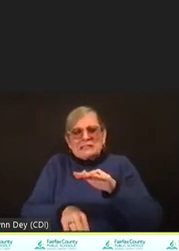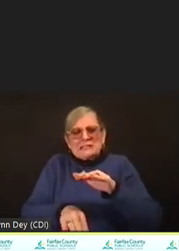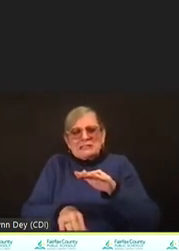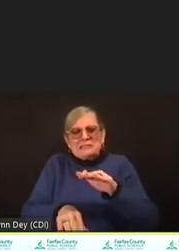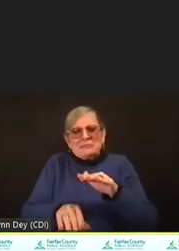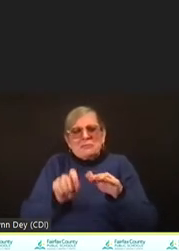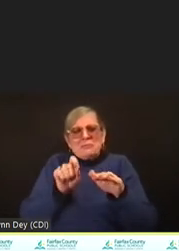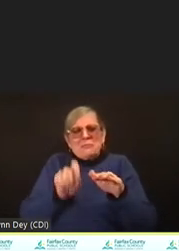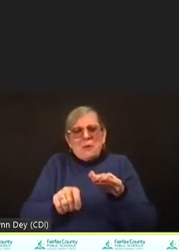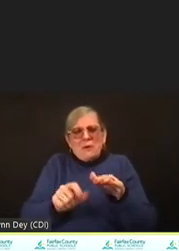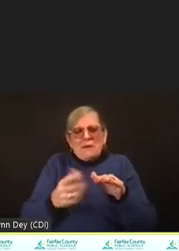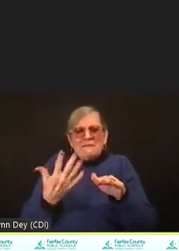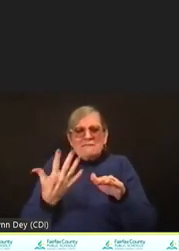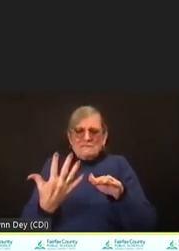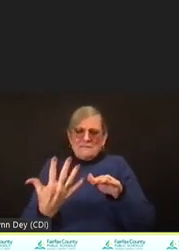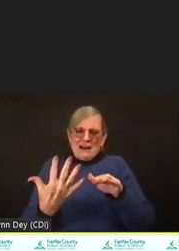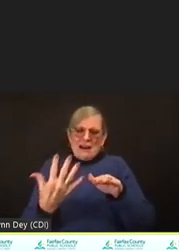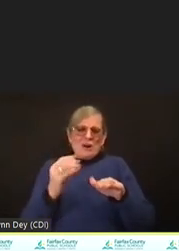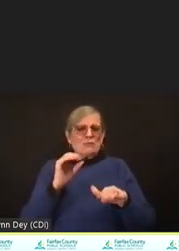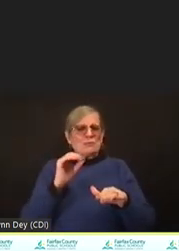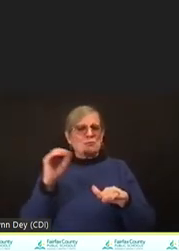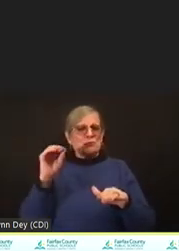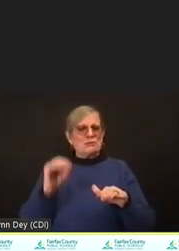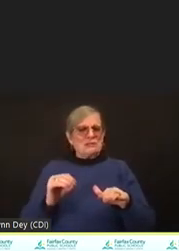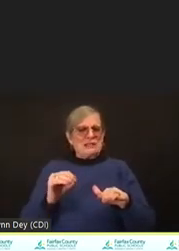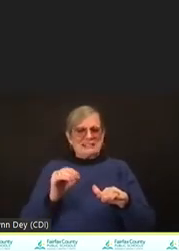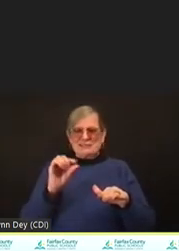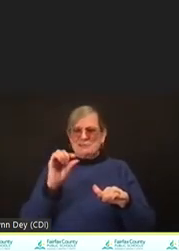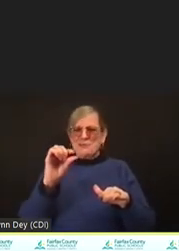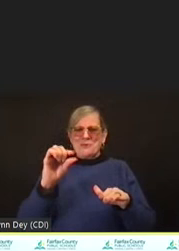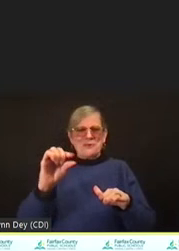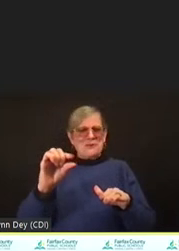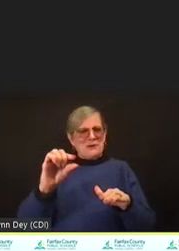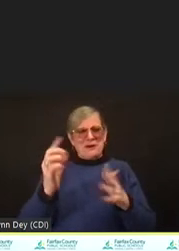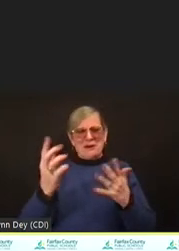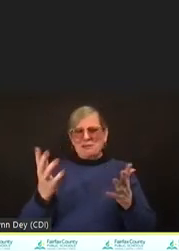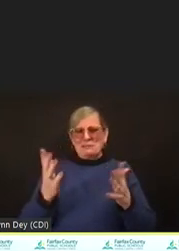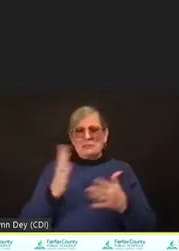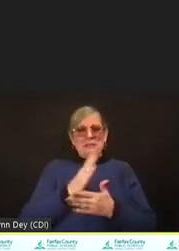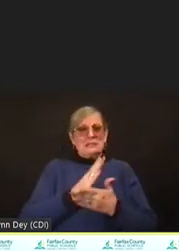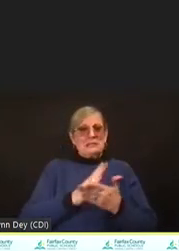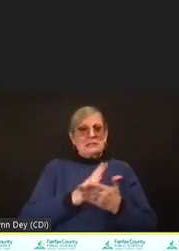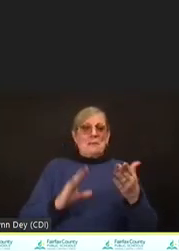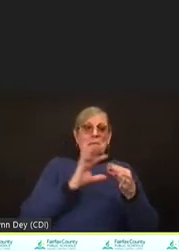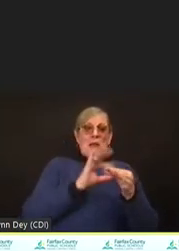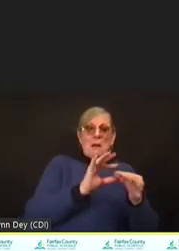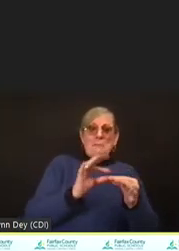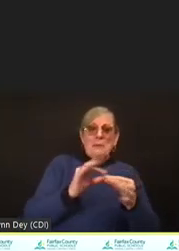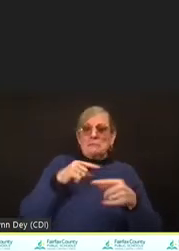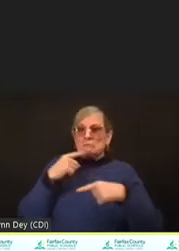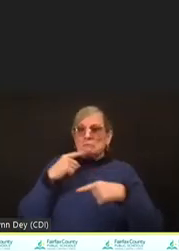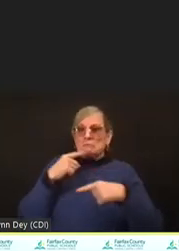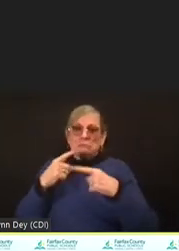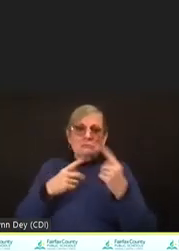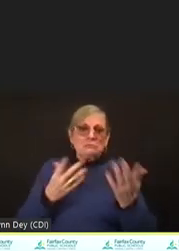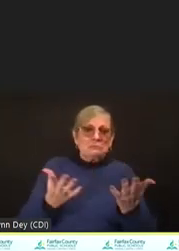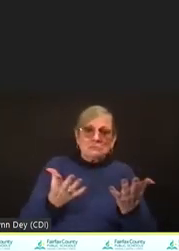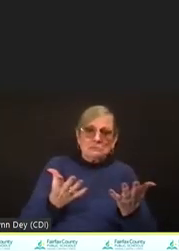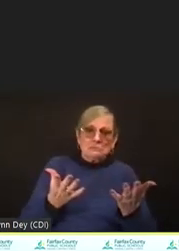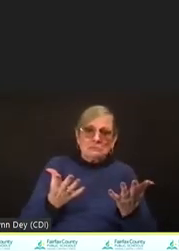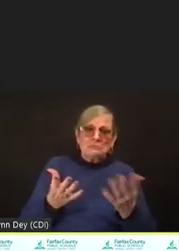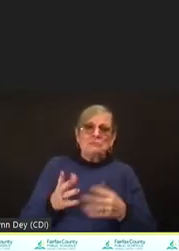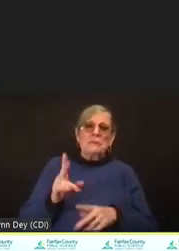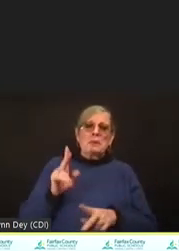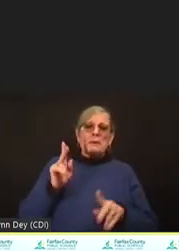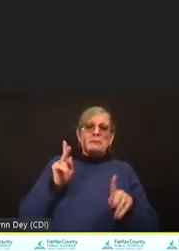0.5%. And so my message to the community has been for the last several months, including over winter break, and as